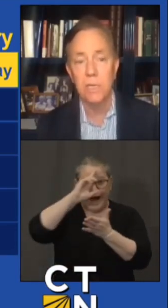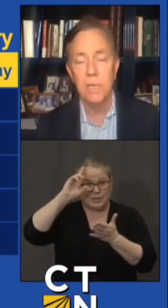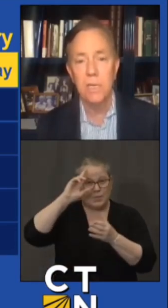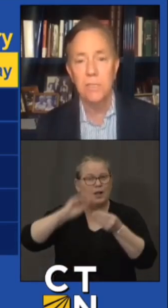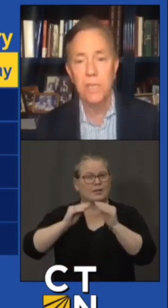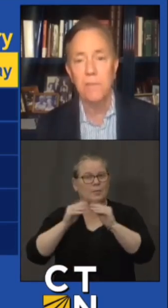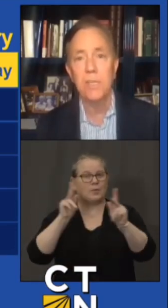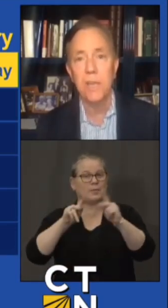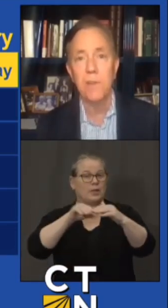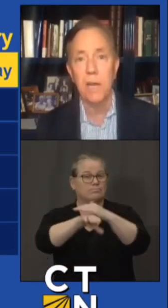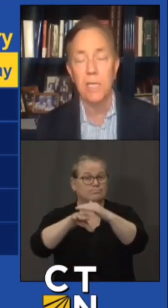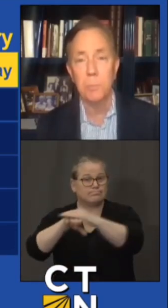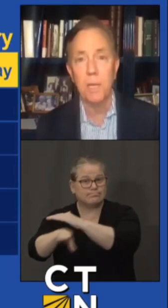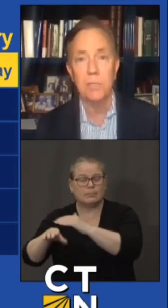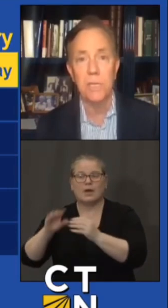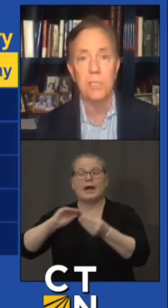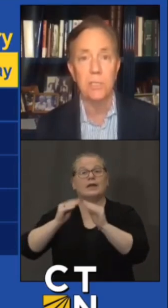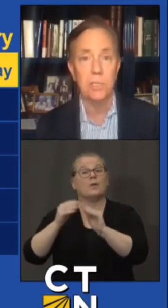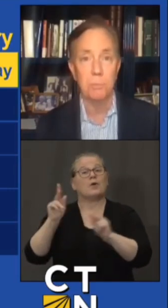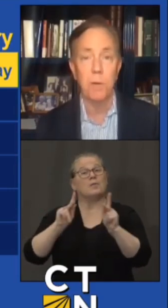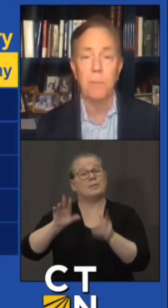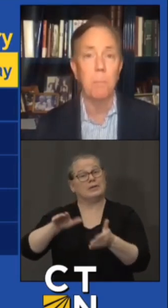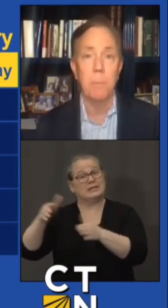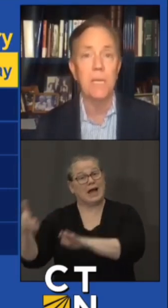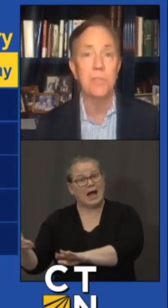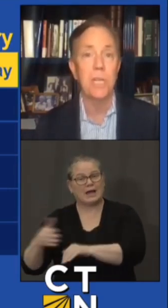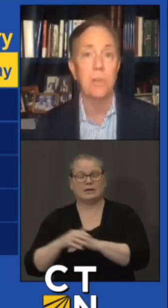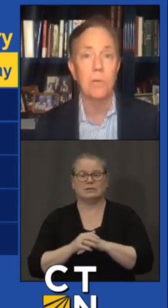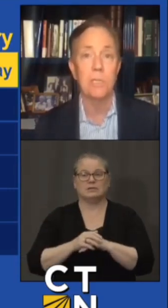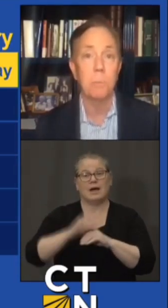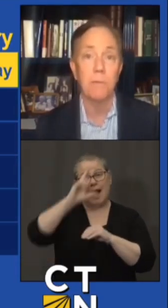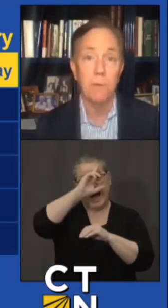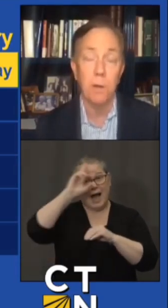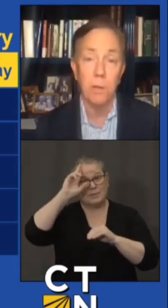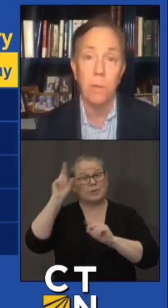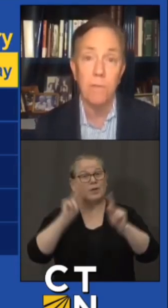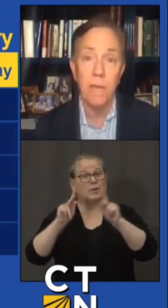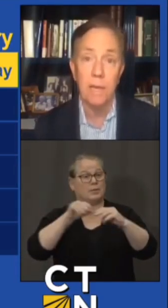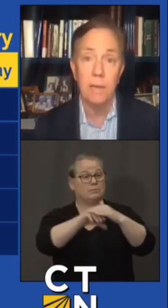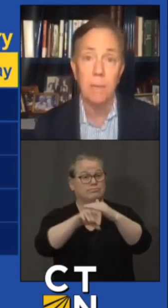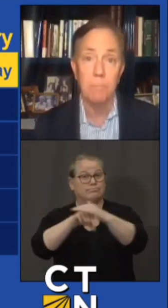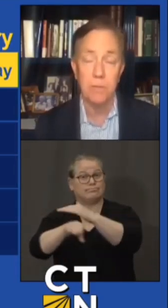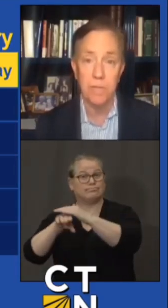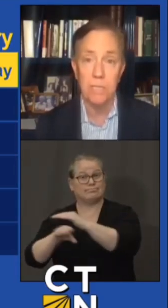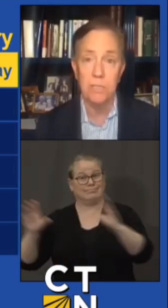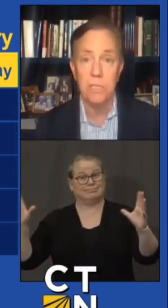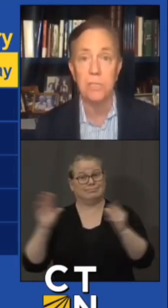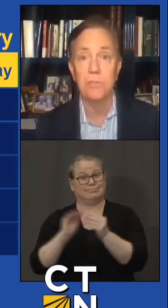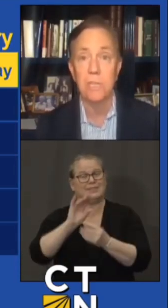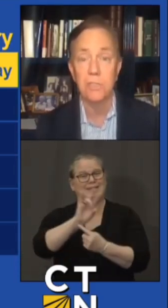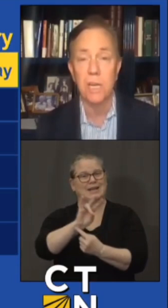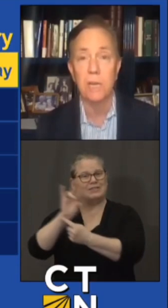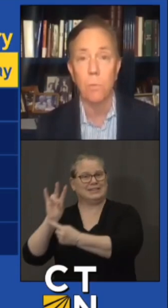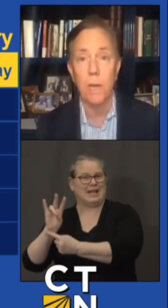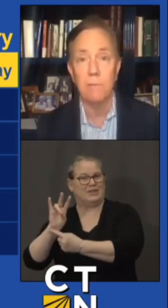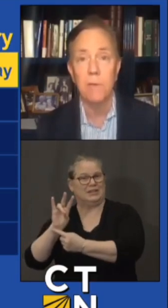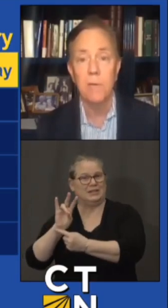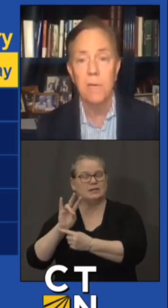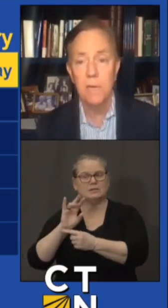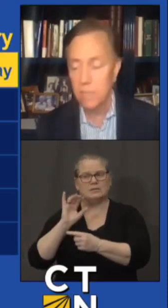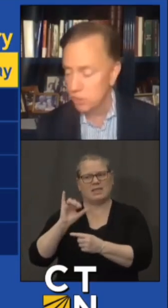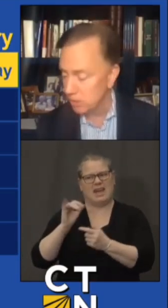fatalities. 77 hospitalizations is probably the biggest increase by far that we've had since this second